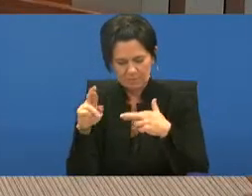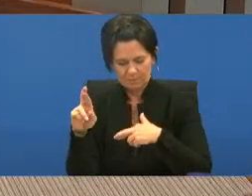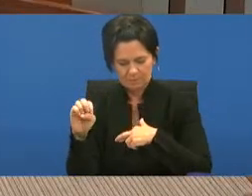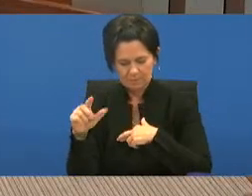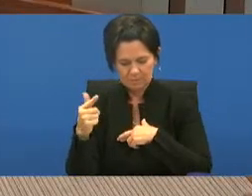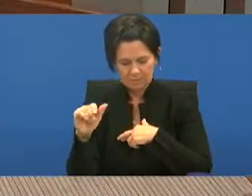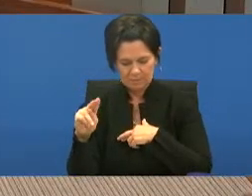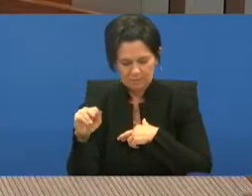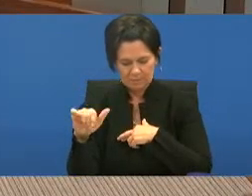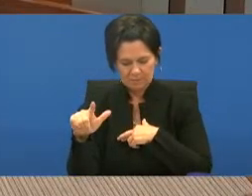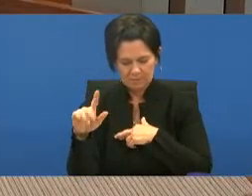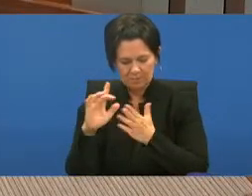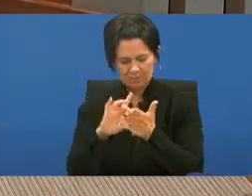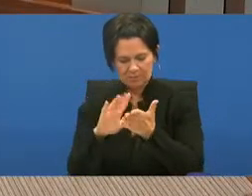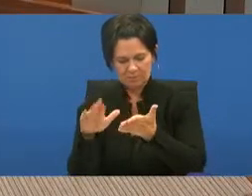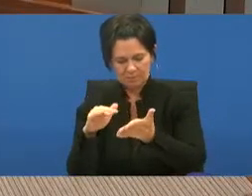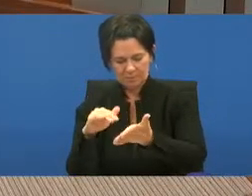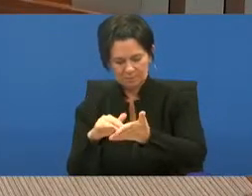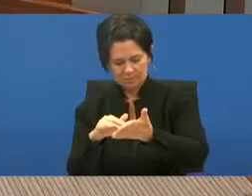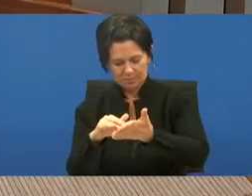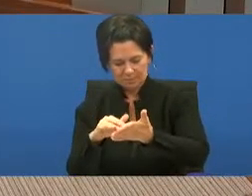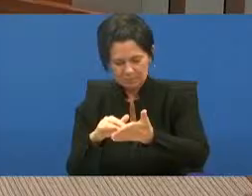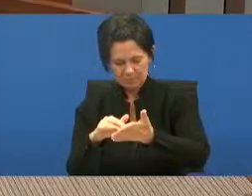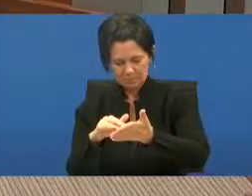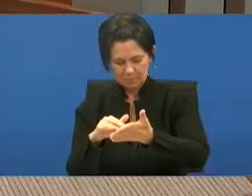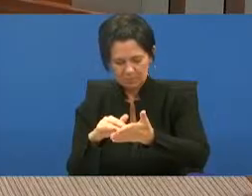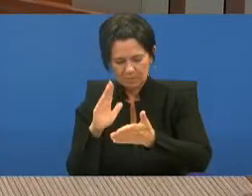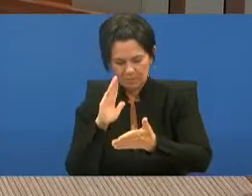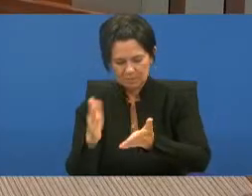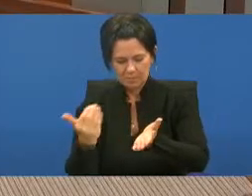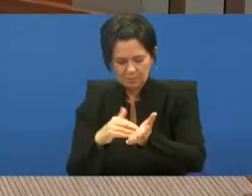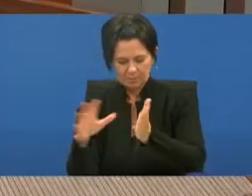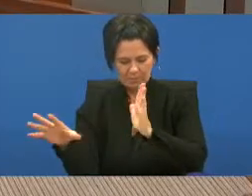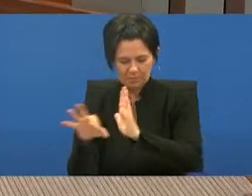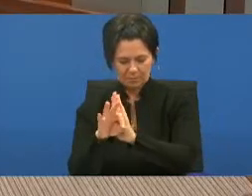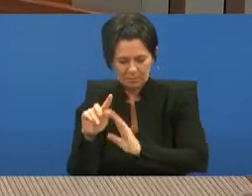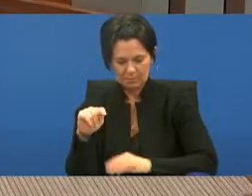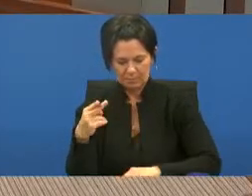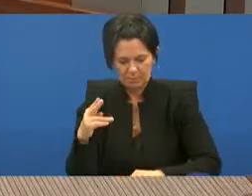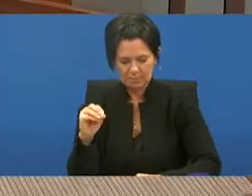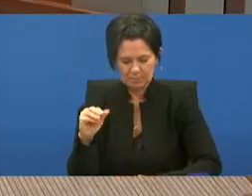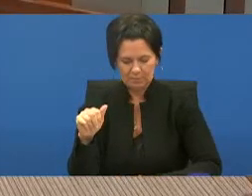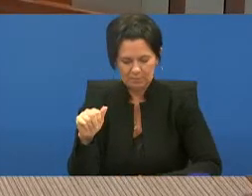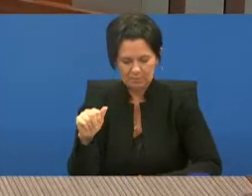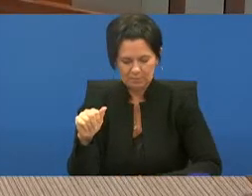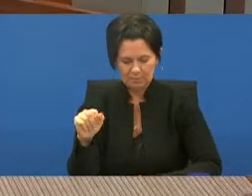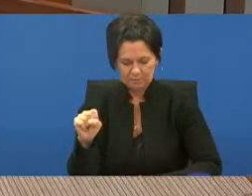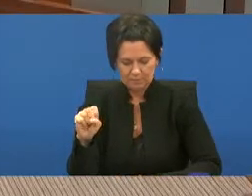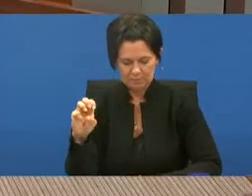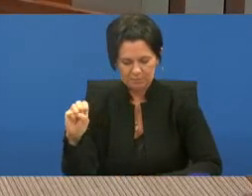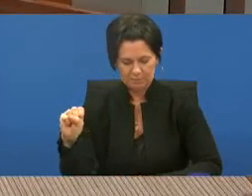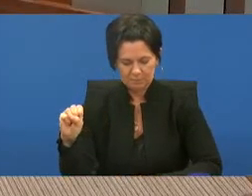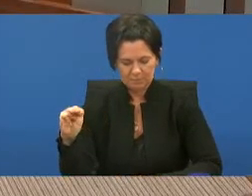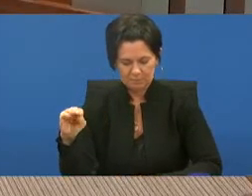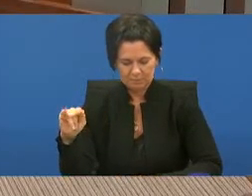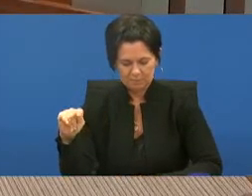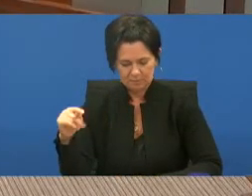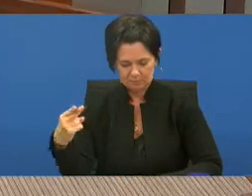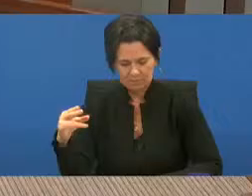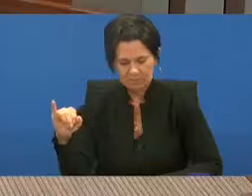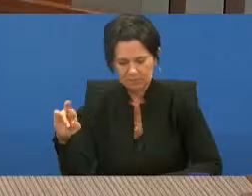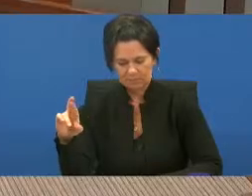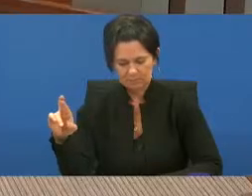This is a 4-year term. Current ballot is Thomas Scott Jr. requesting reappointment. Anyone here wishing to speak on this item?